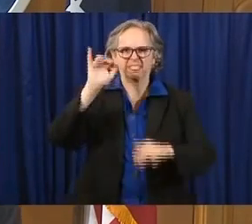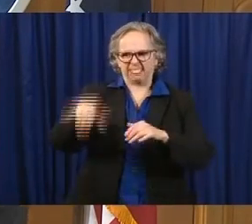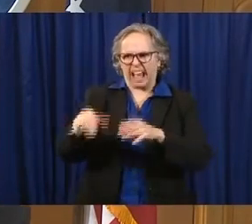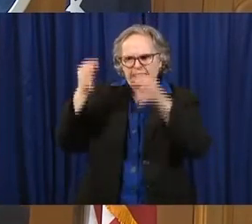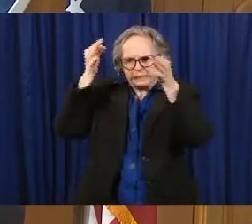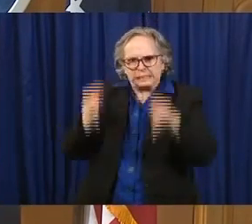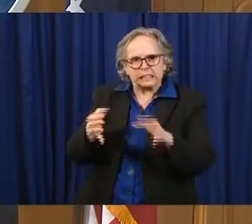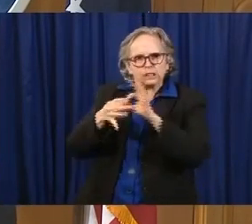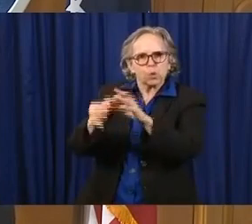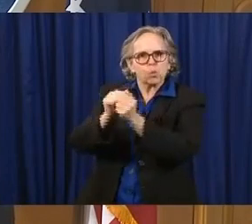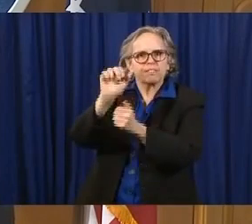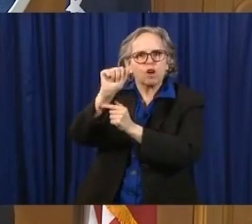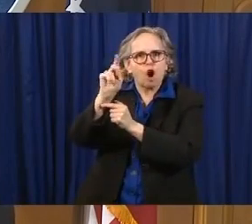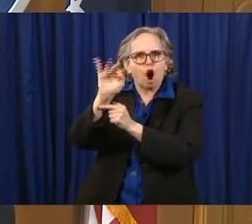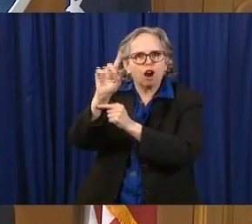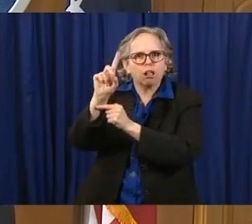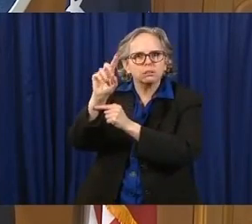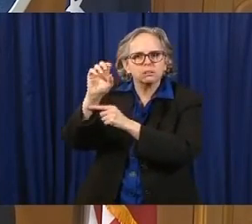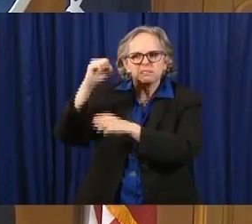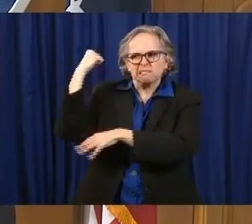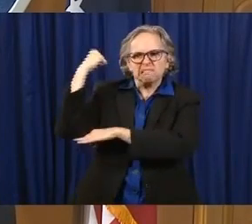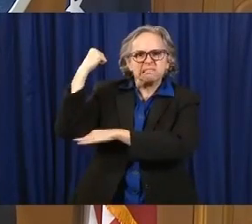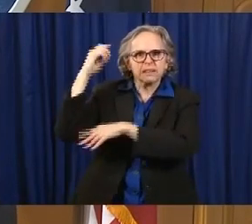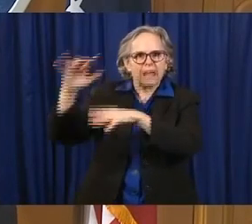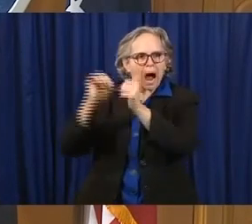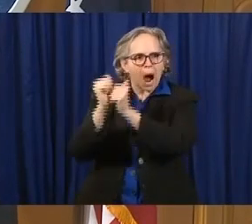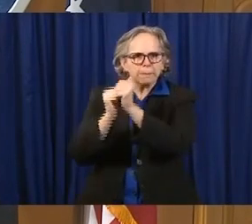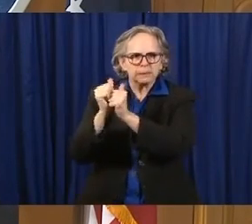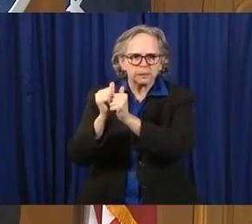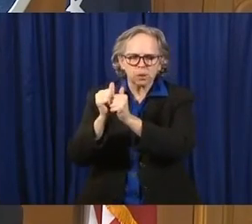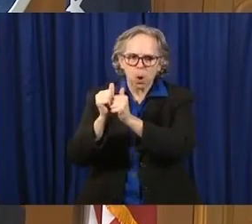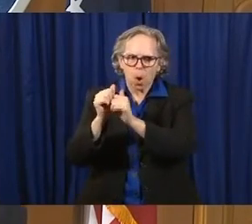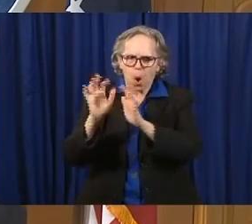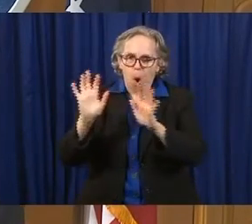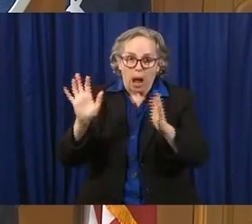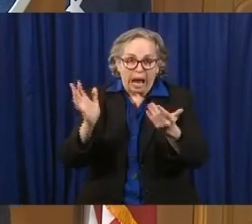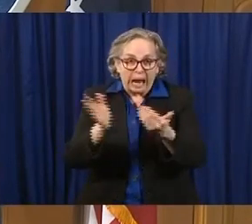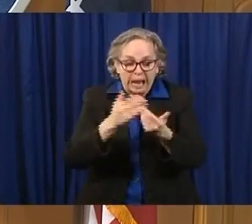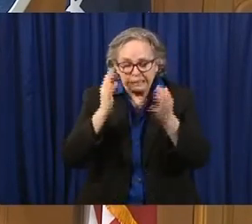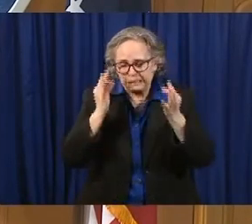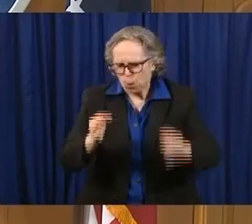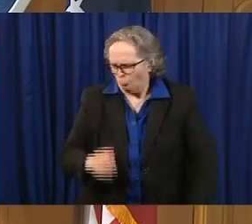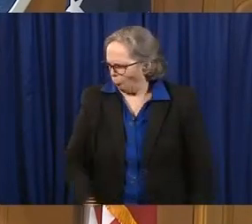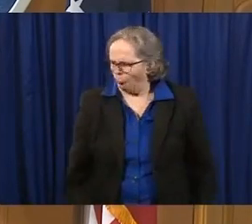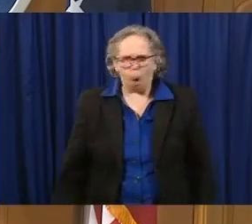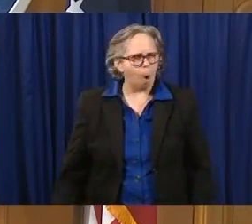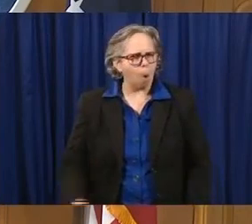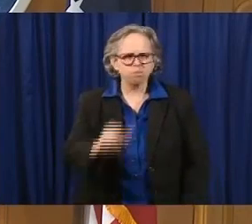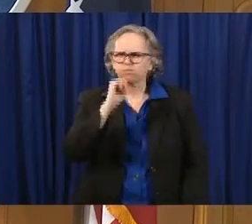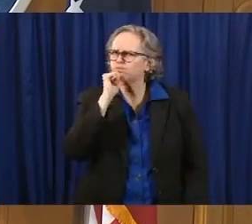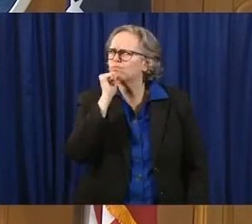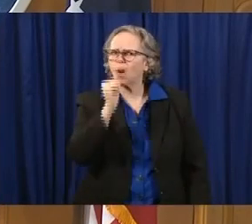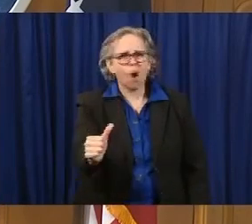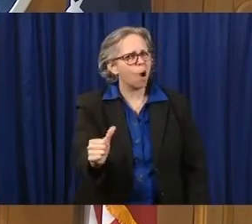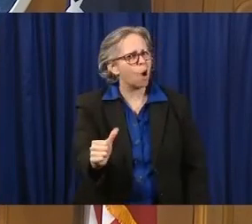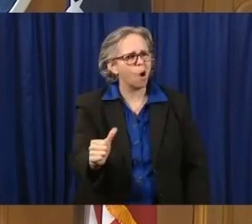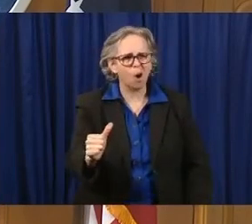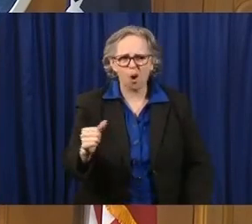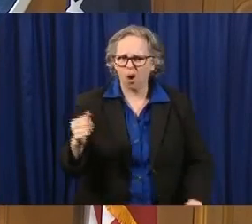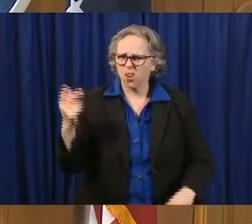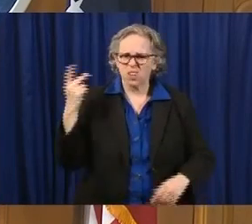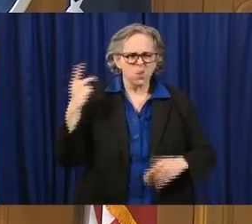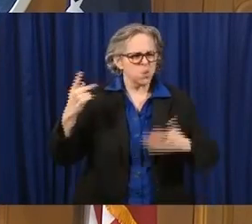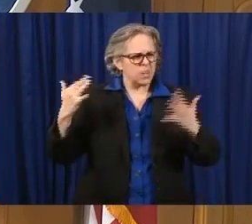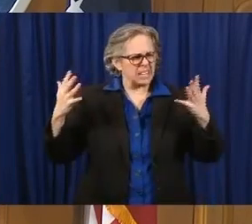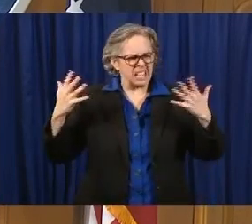not an easy decision for any of us, and it was early on in